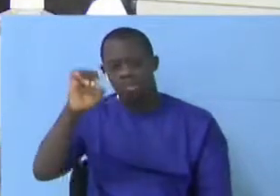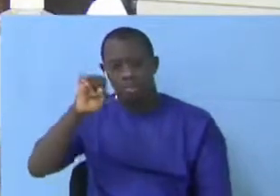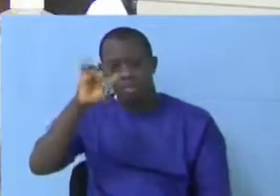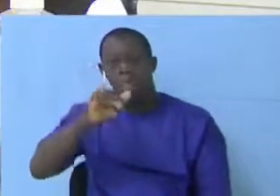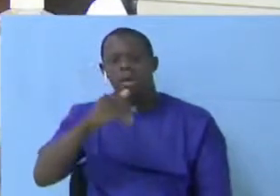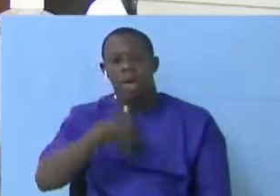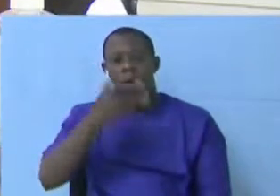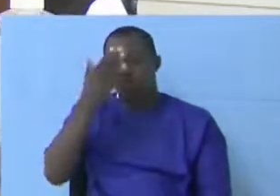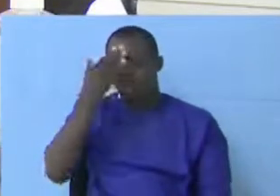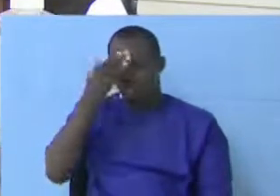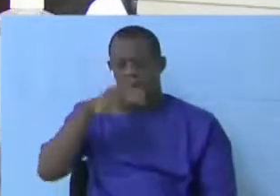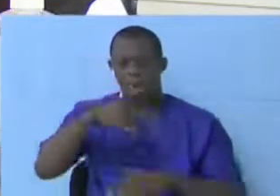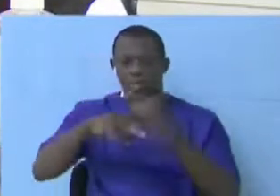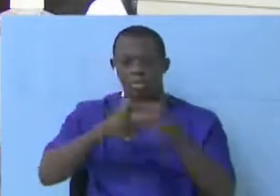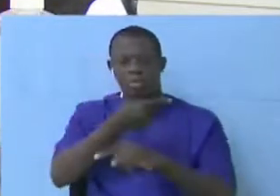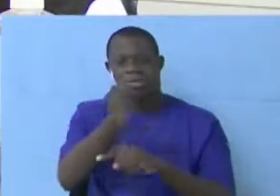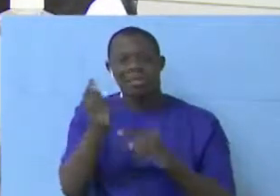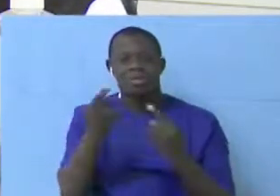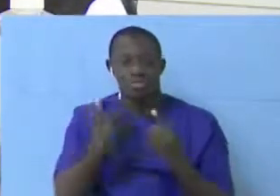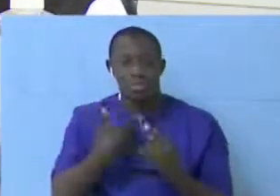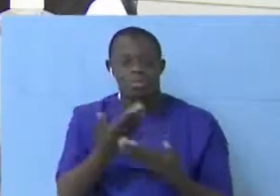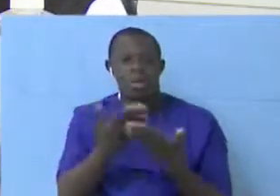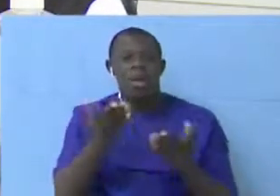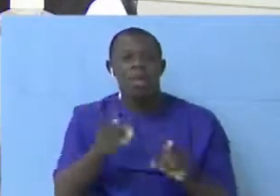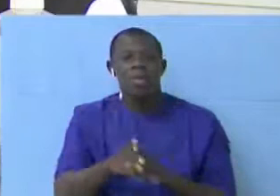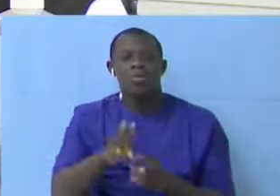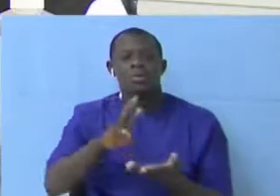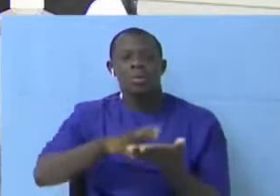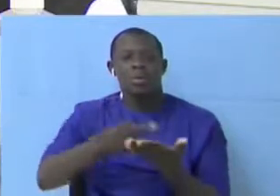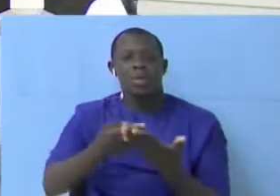a neighbor's house. And I